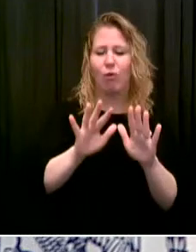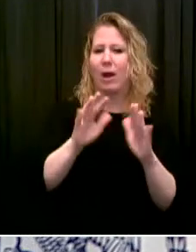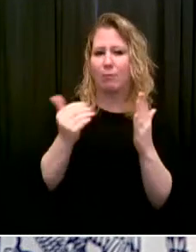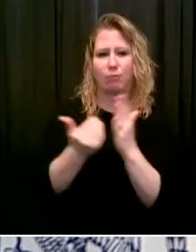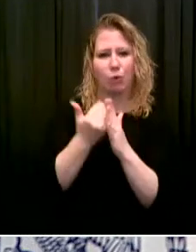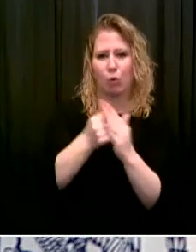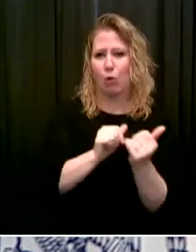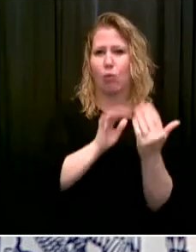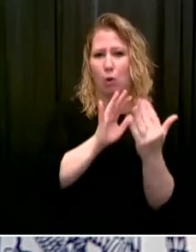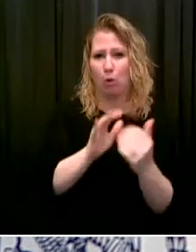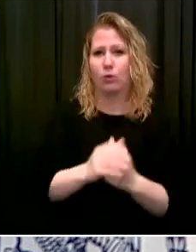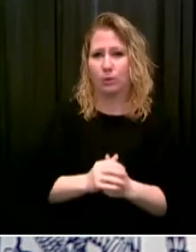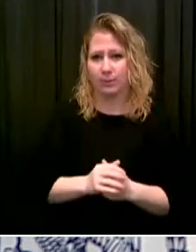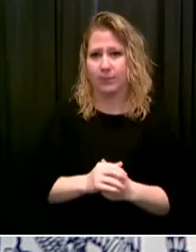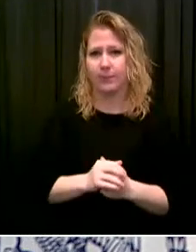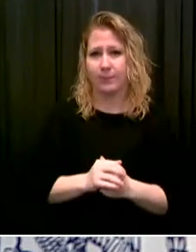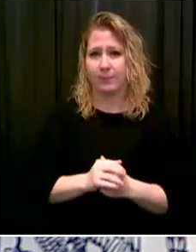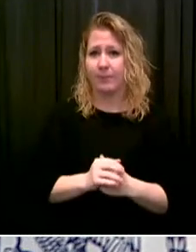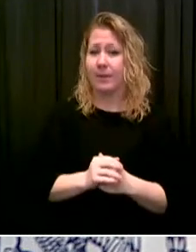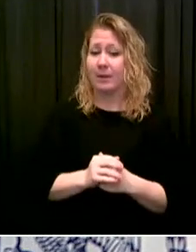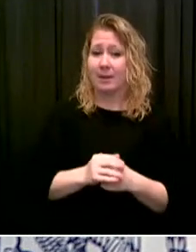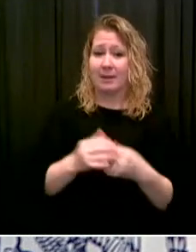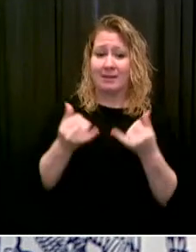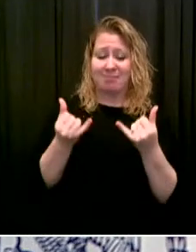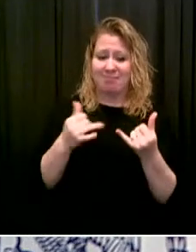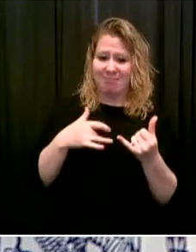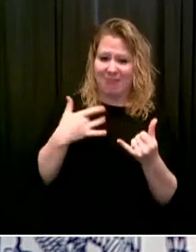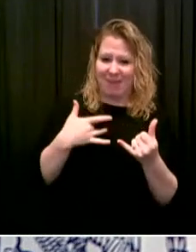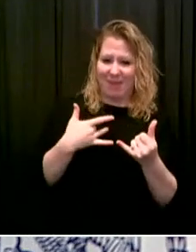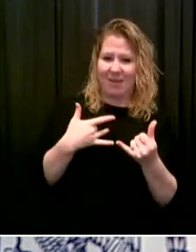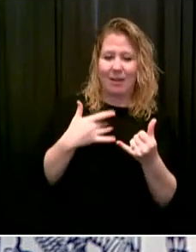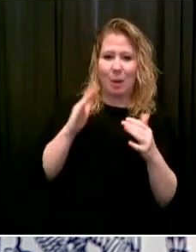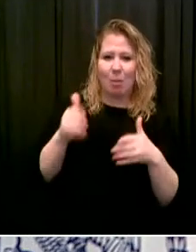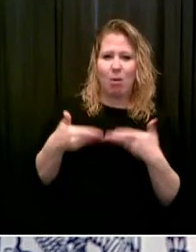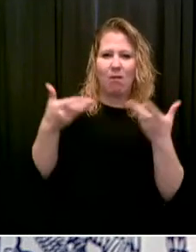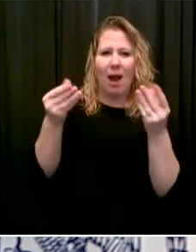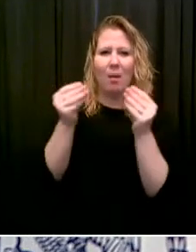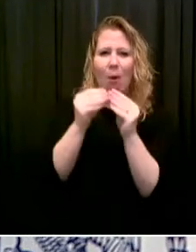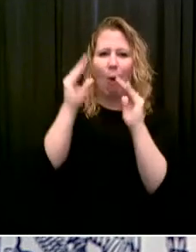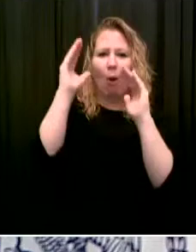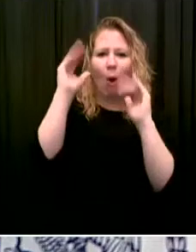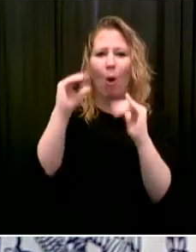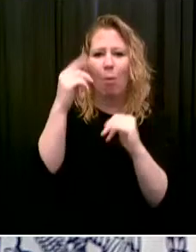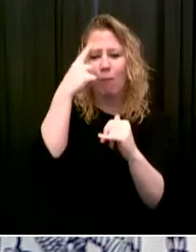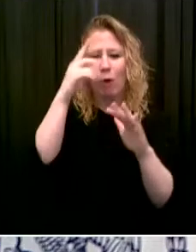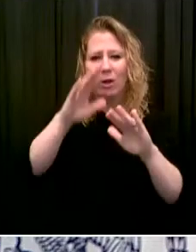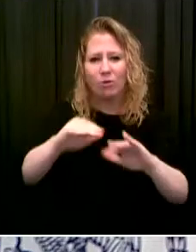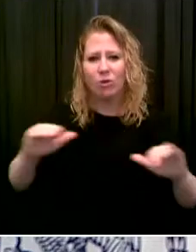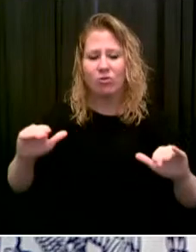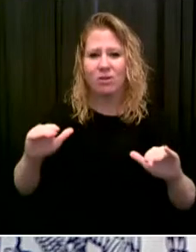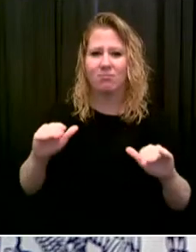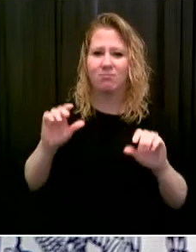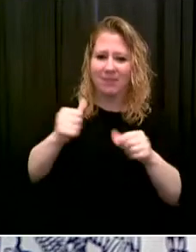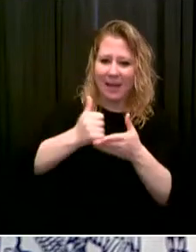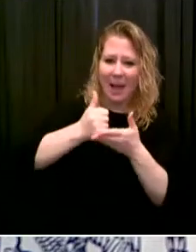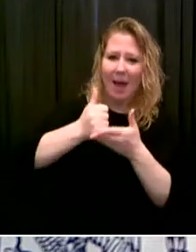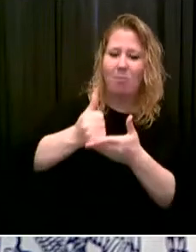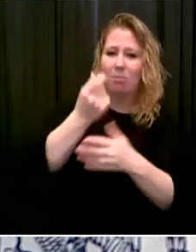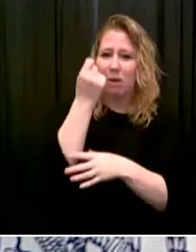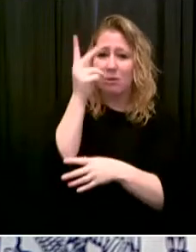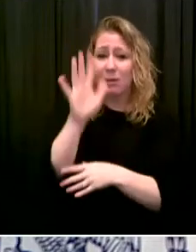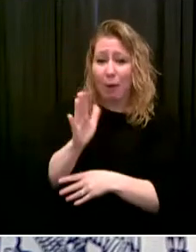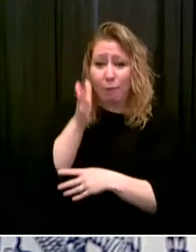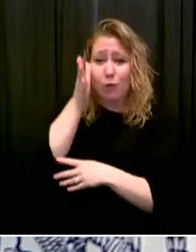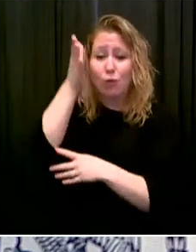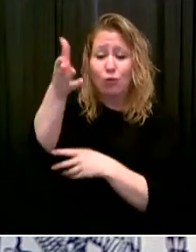the fact that so many kids are going to be given hope, are going to be given opportunity, are going to feel what their potential is in new ways. What